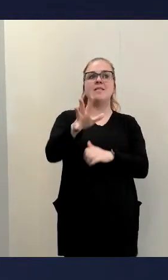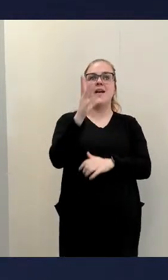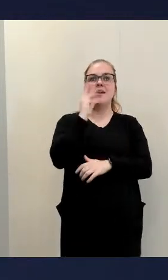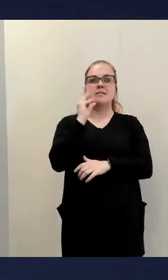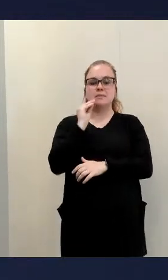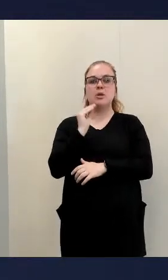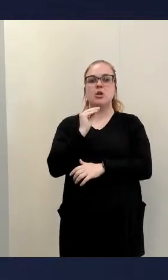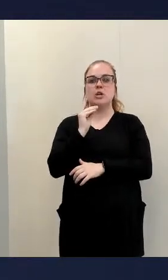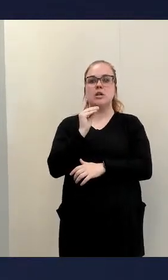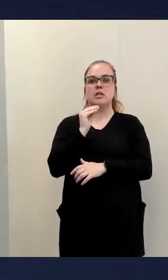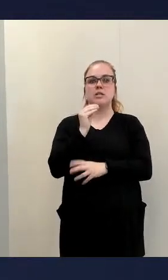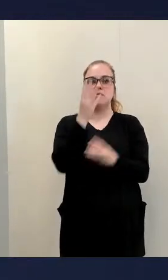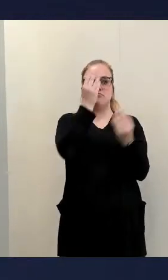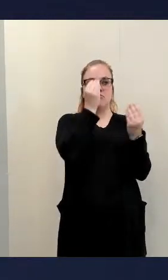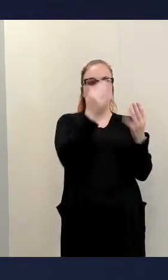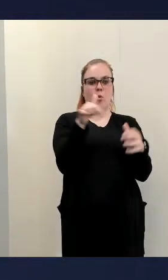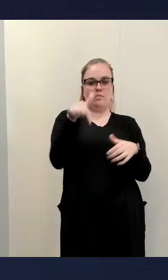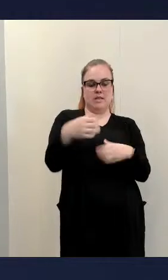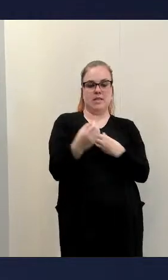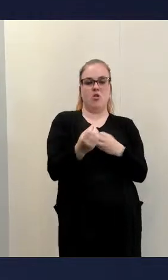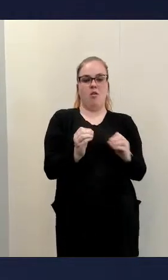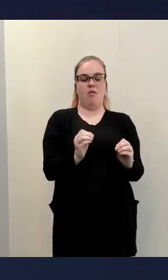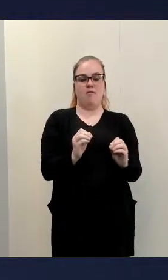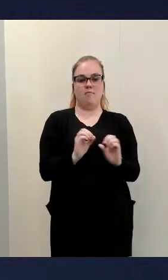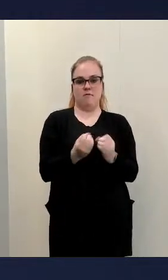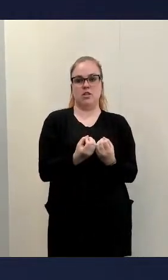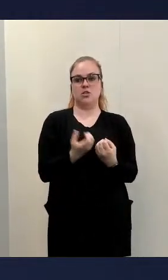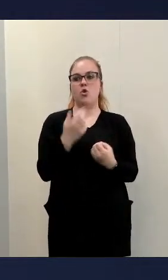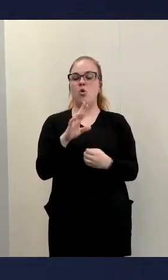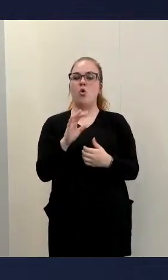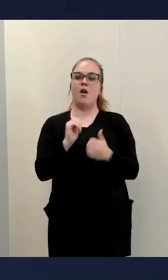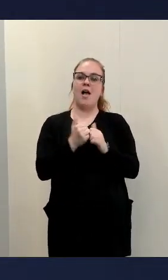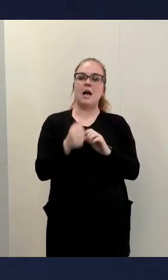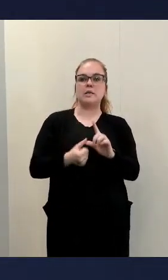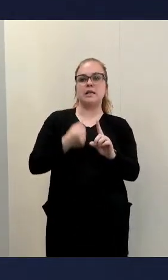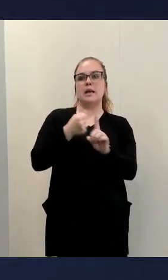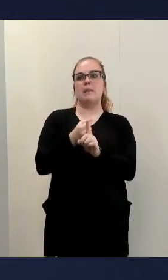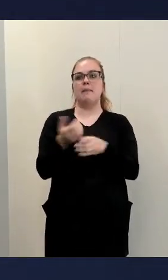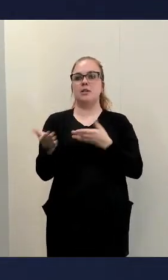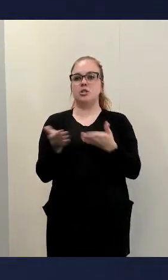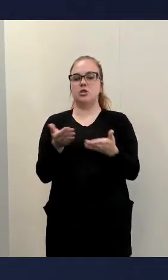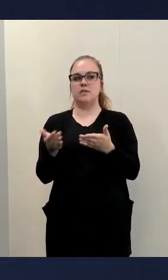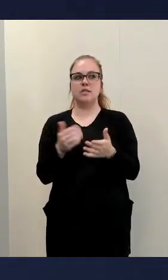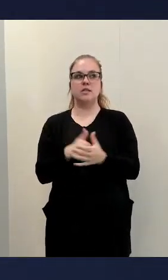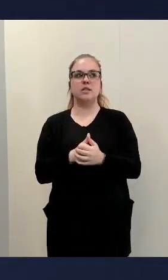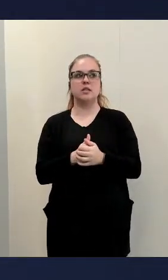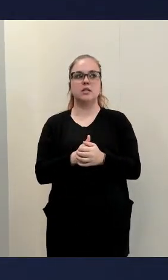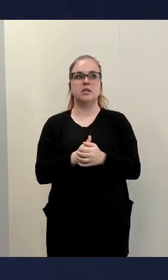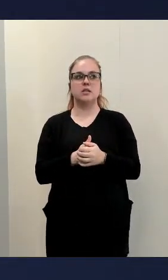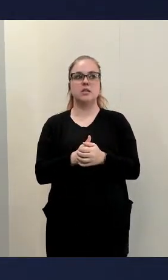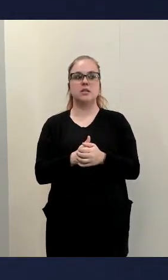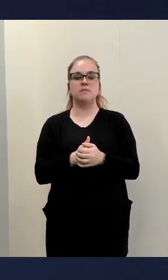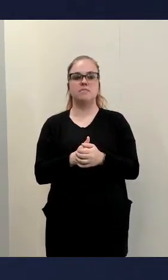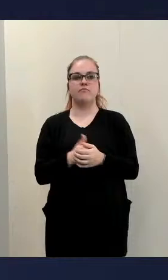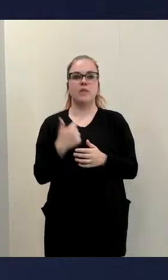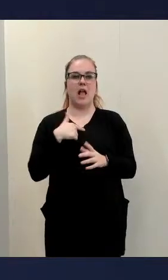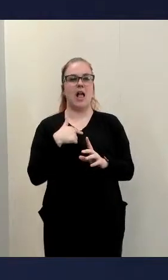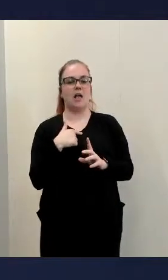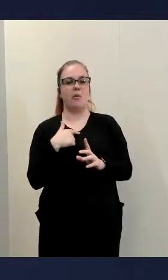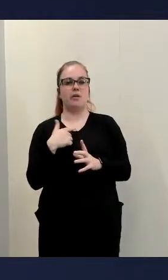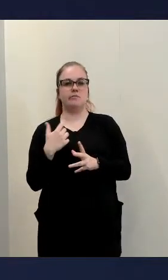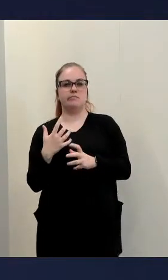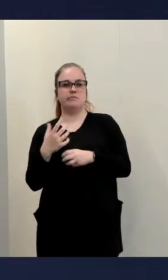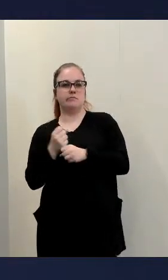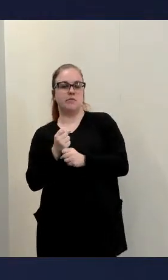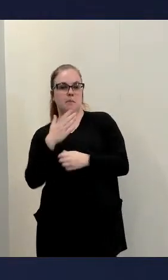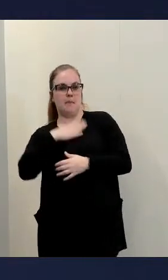experience informed this office and or impacted your services? Well, I'll briefly